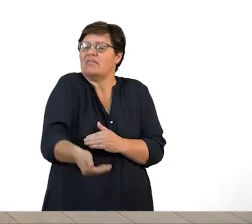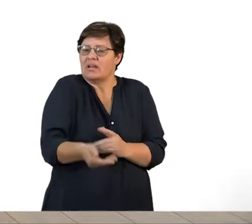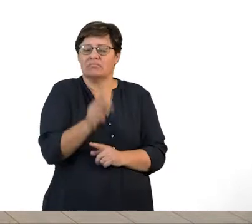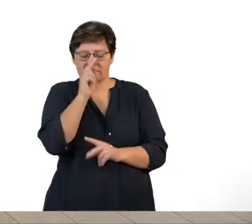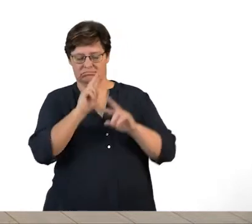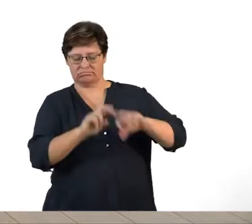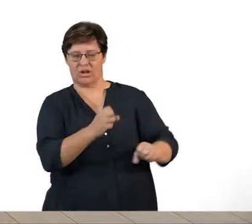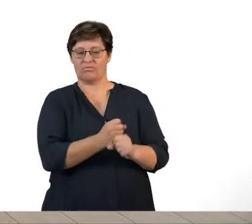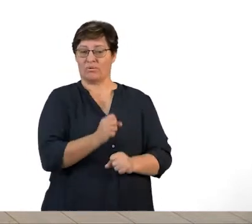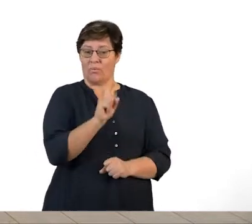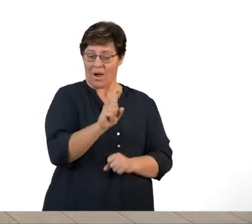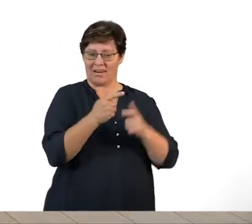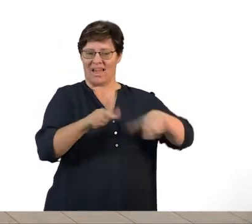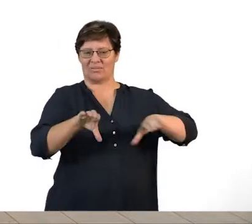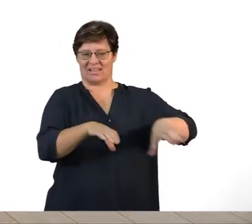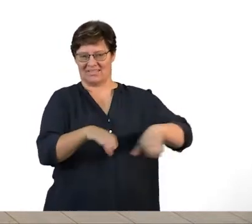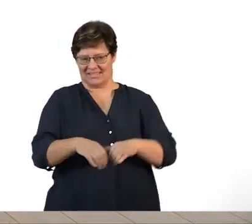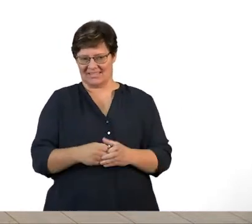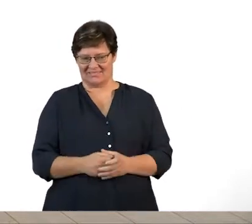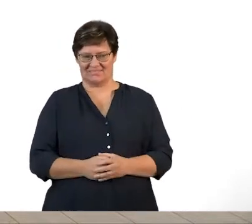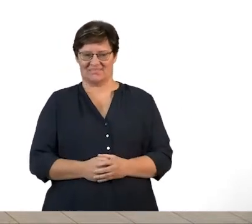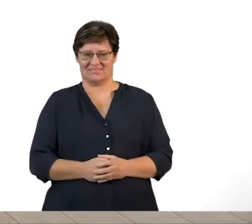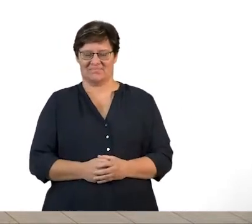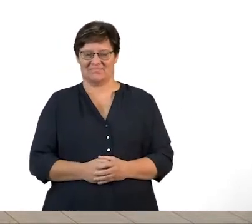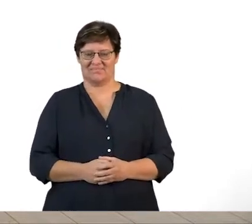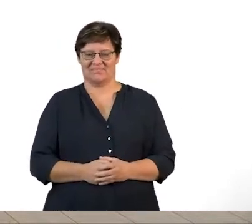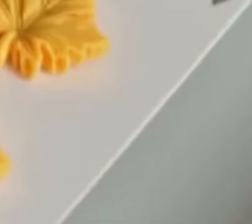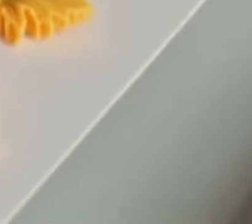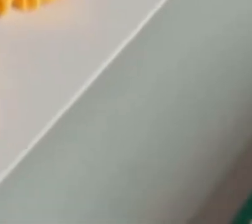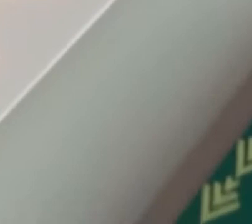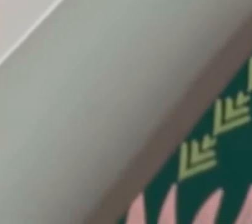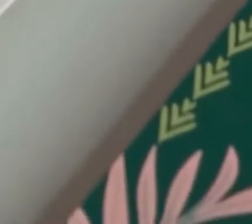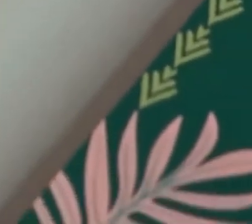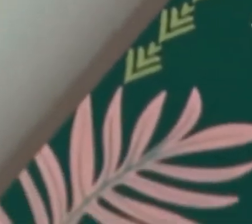we'll explore grade 1 language activities for lessons.